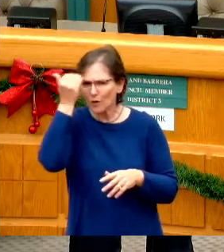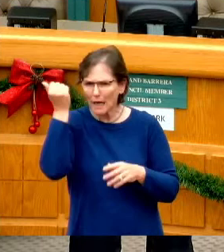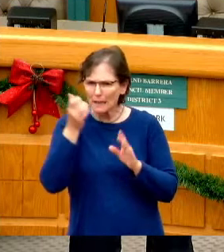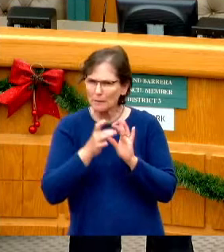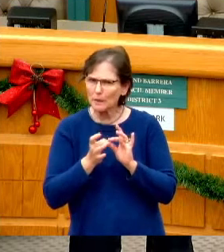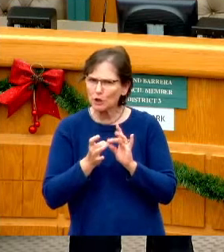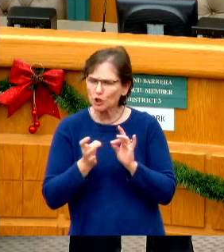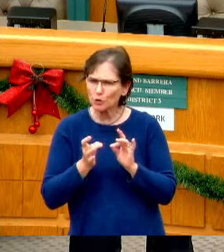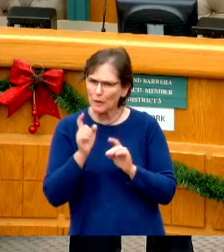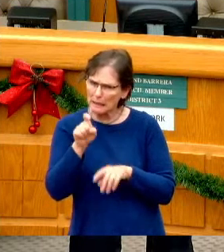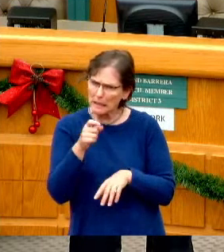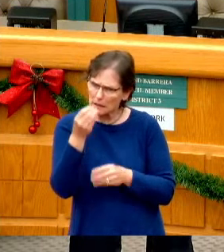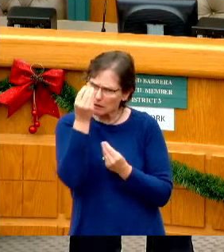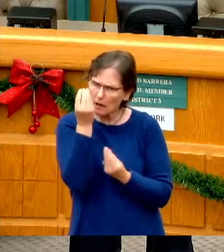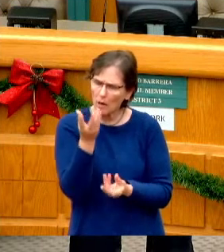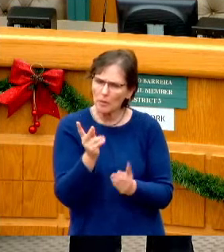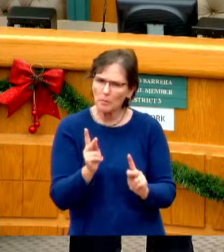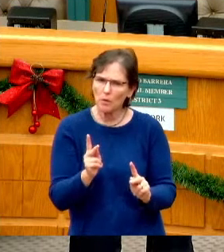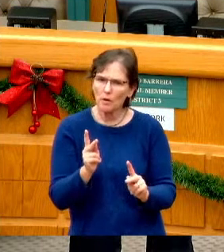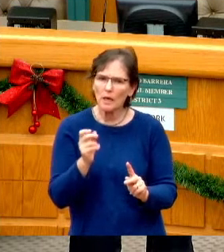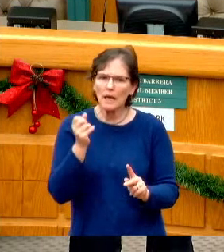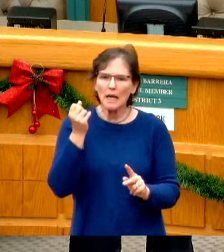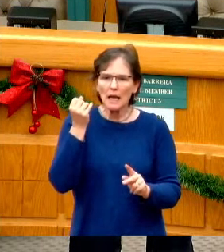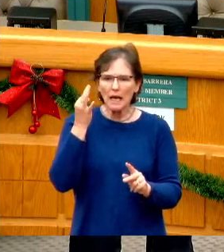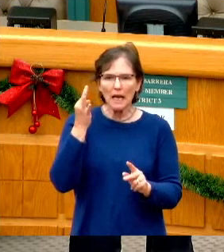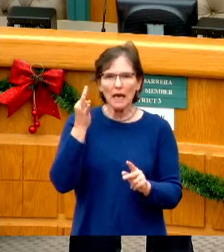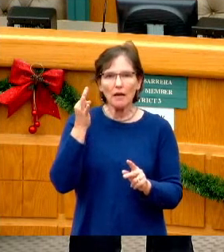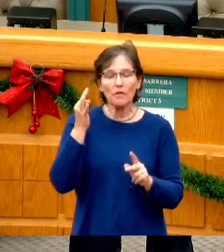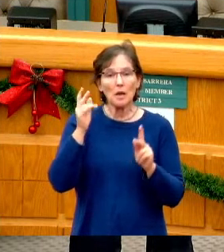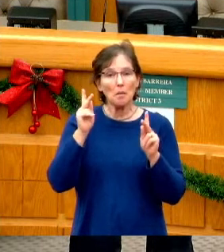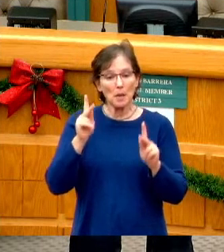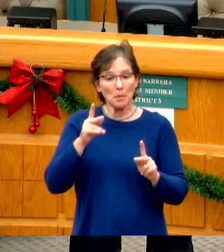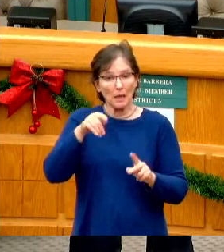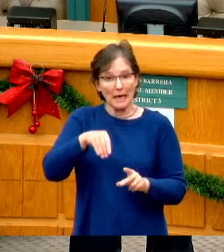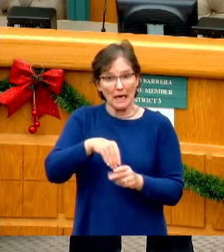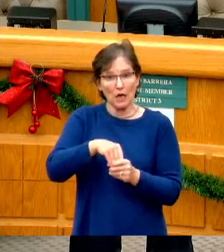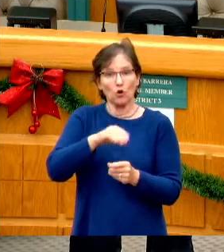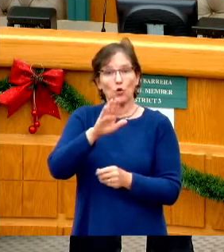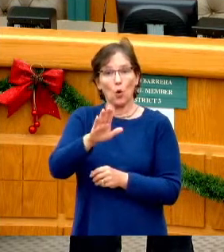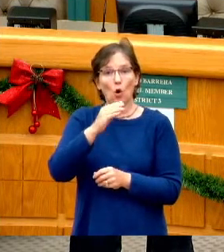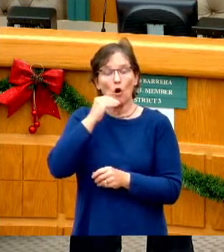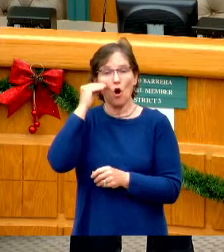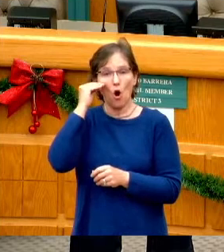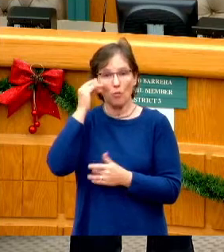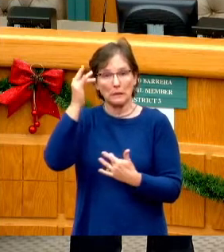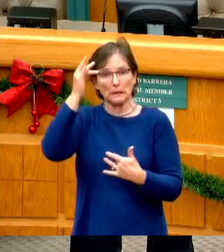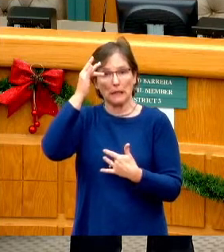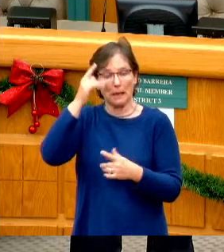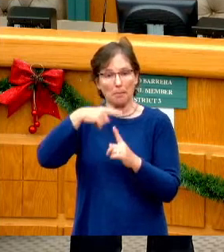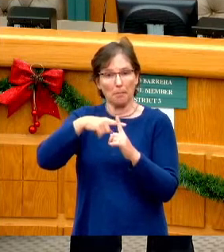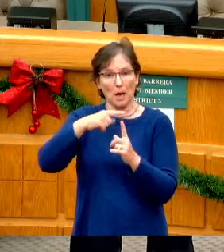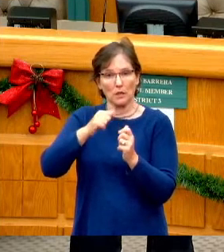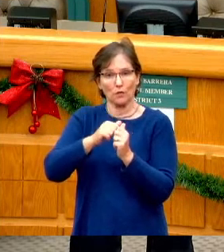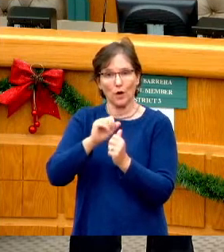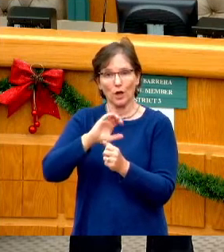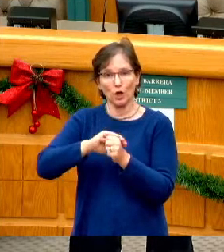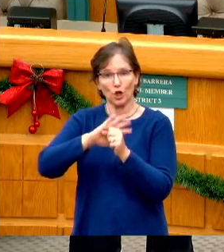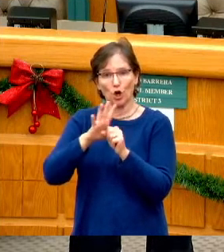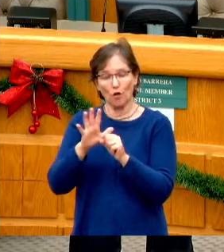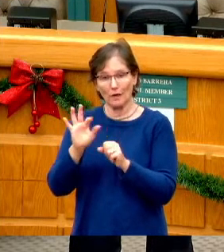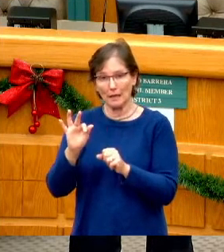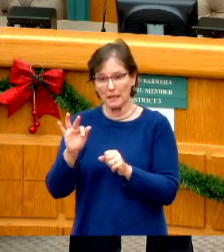that if you have COVID-19 people that live in your household that are sick, you should be opening those windows to get